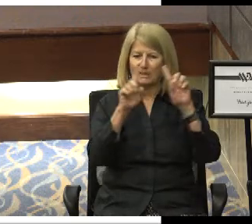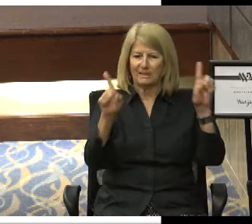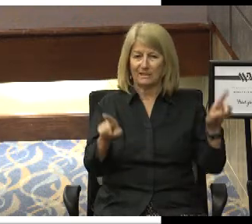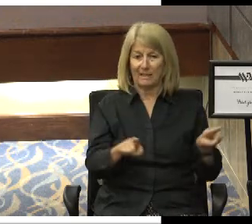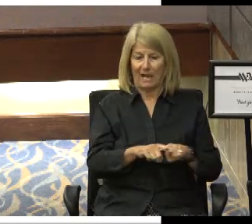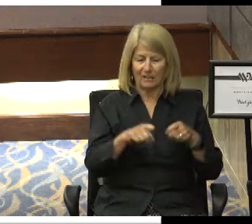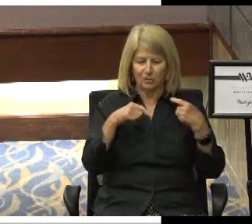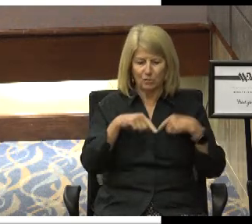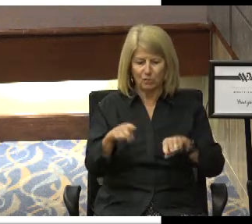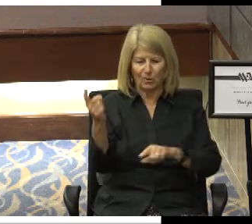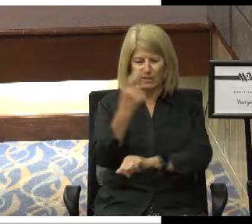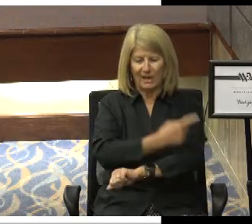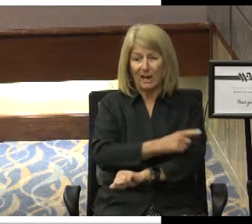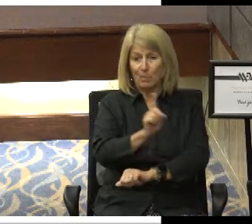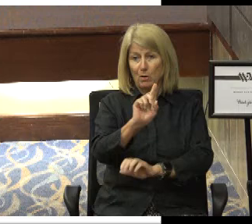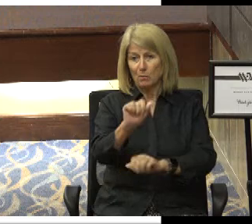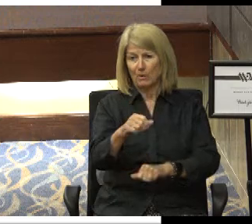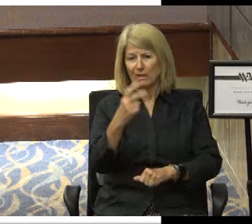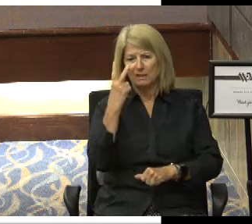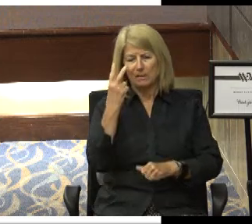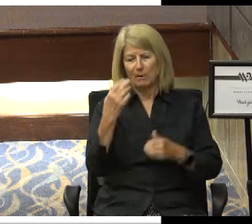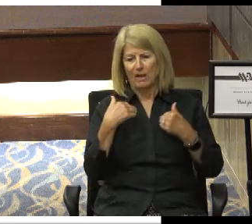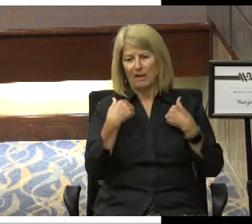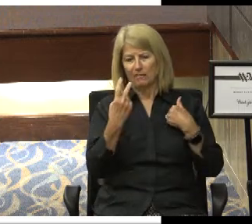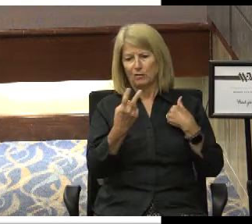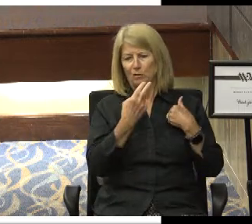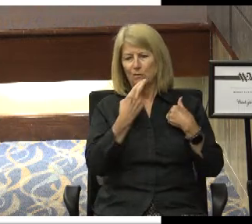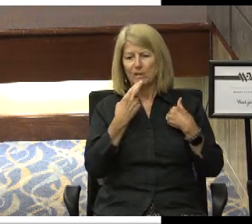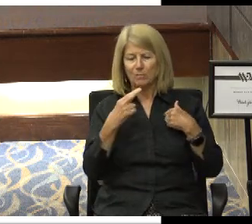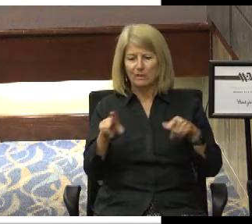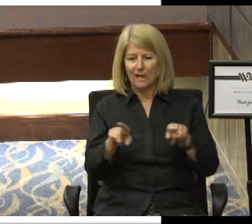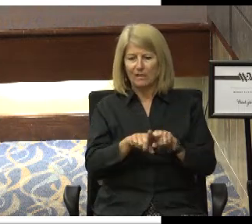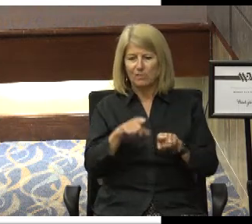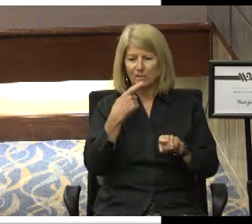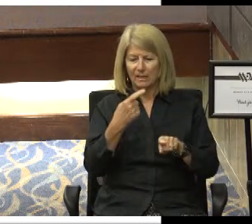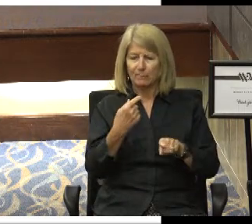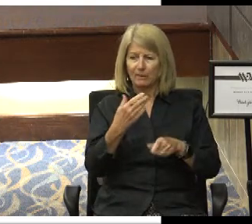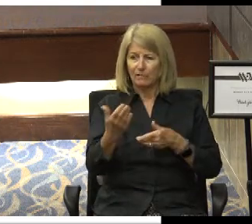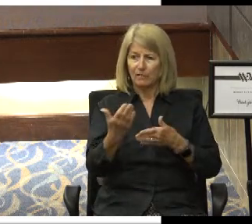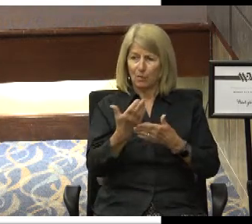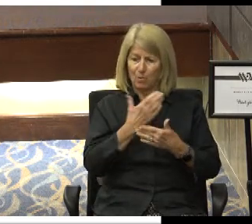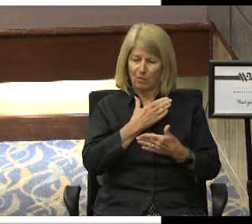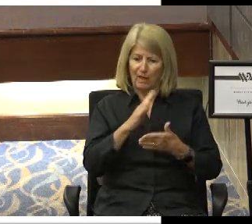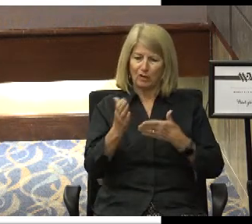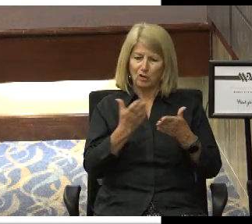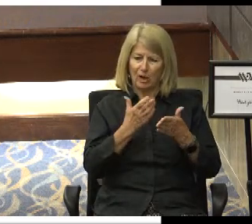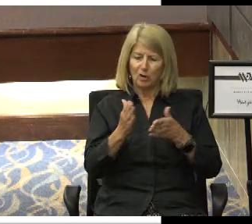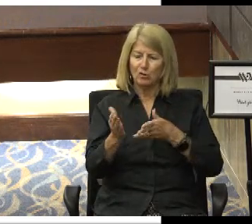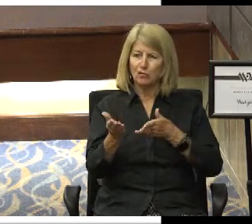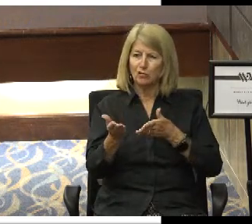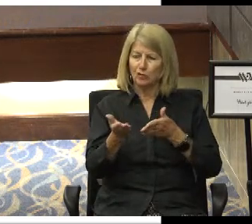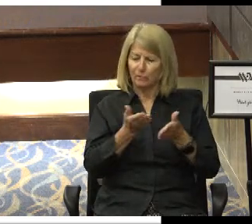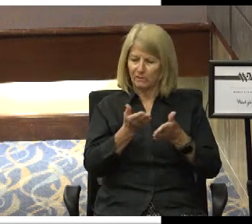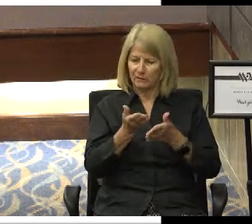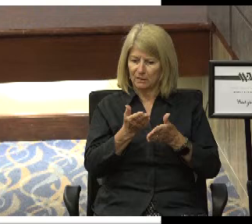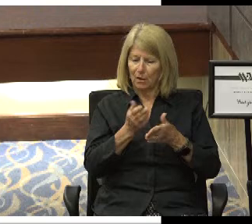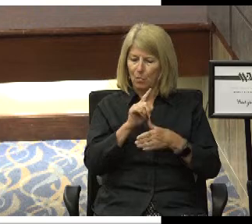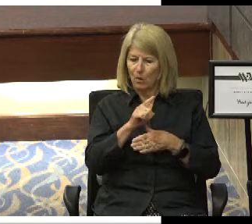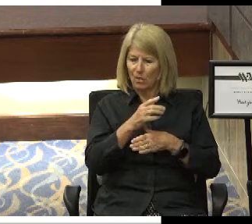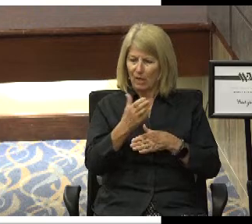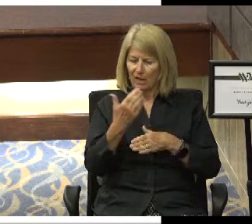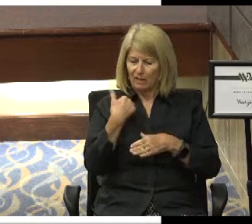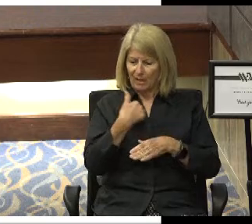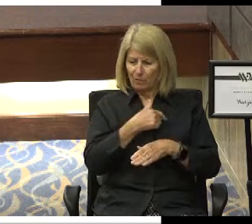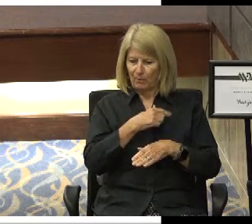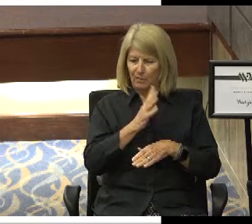see. We've got two restaurants, as mentioned before. They share service. And one of the elements we've been talking with